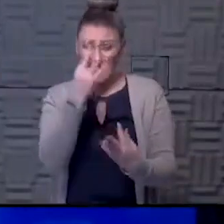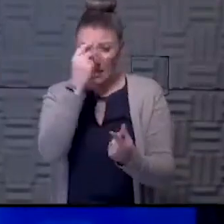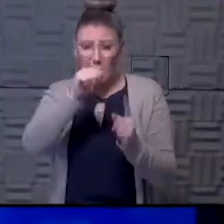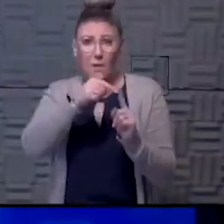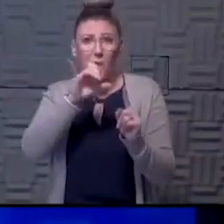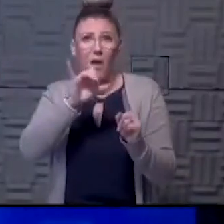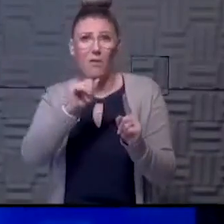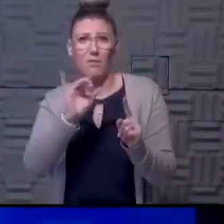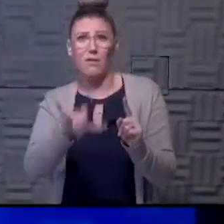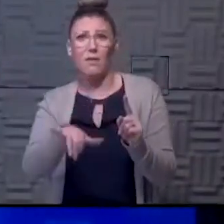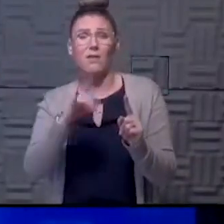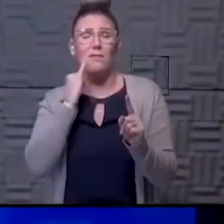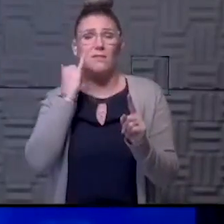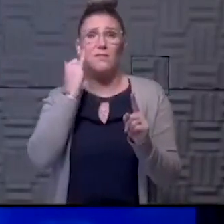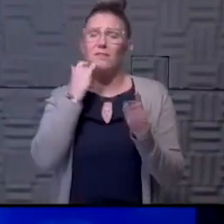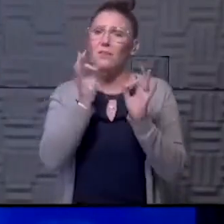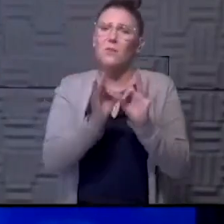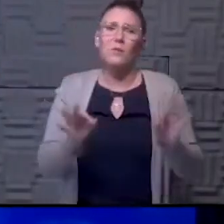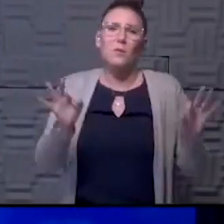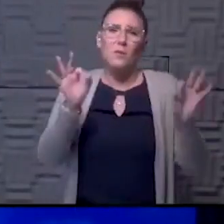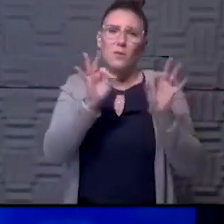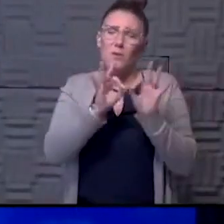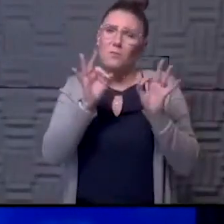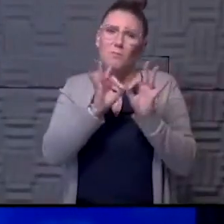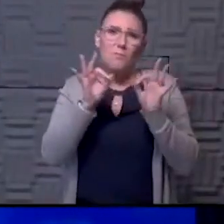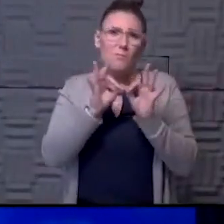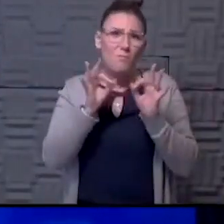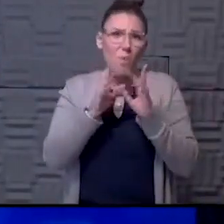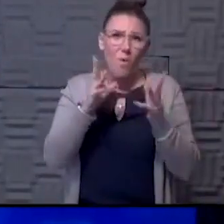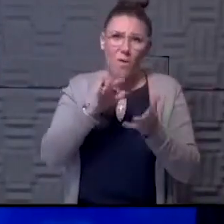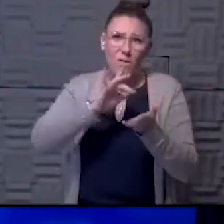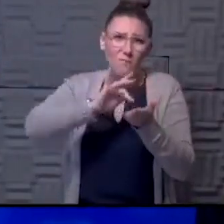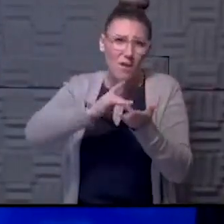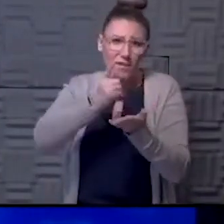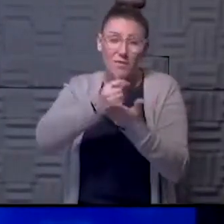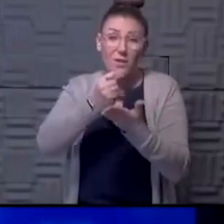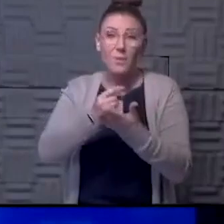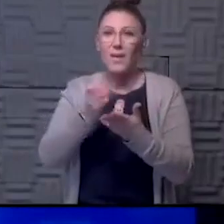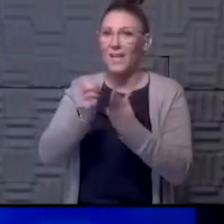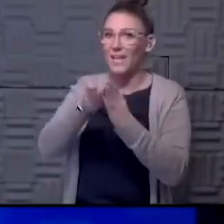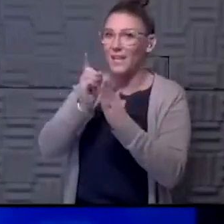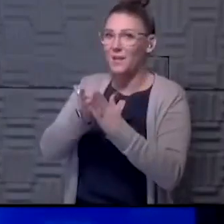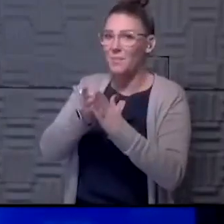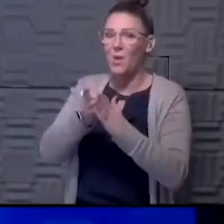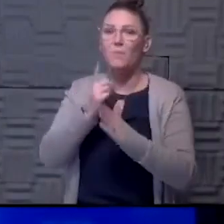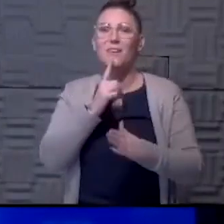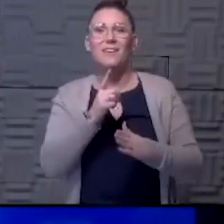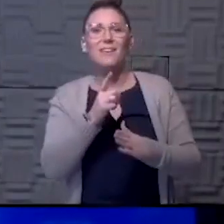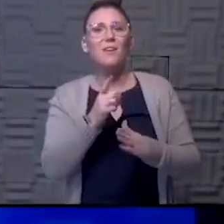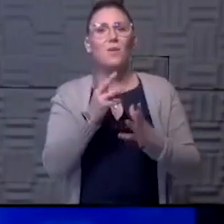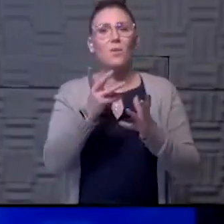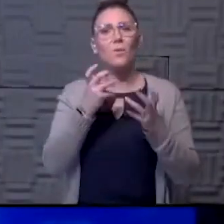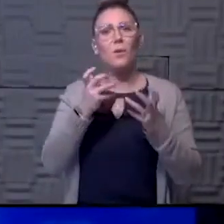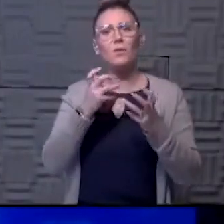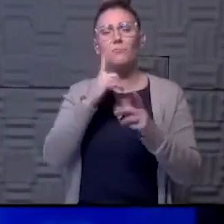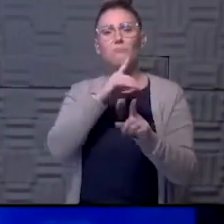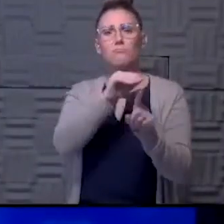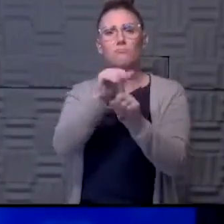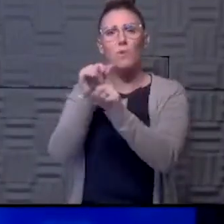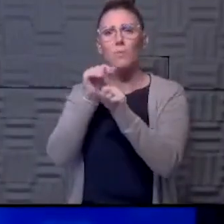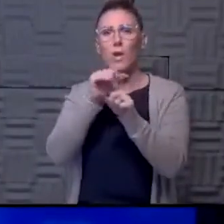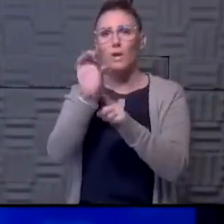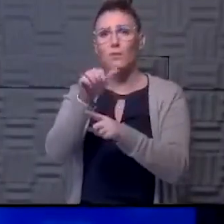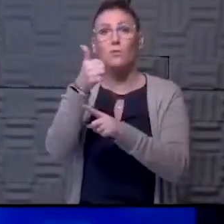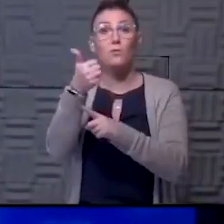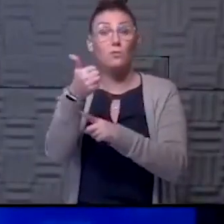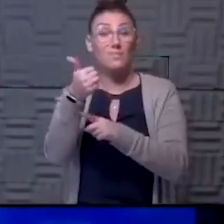important therapy if you test positive for monoclonal antibody. We also want to take a moment, or test positive for COVID. We want to take a moment and remind you there's